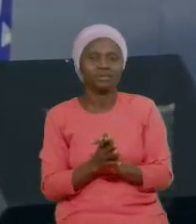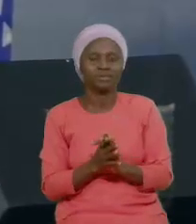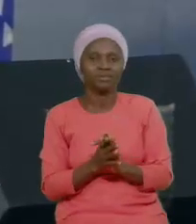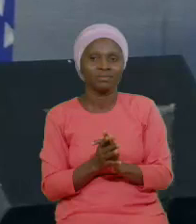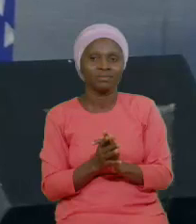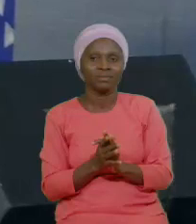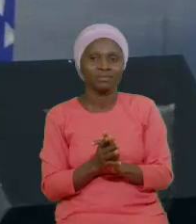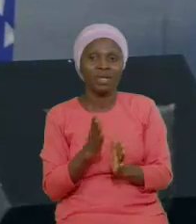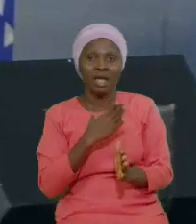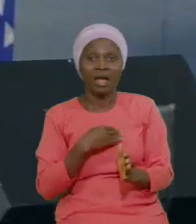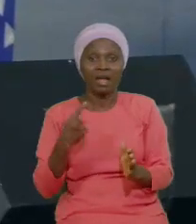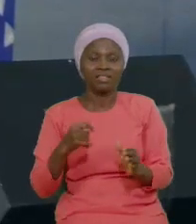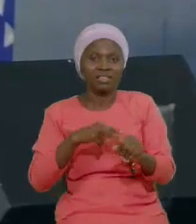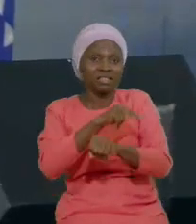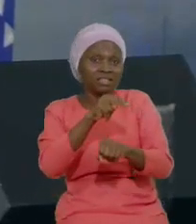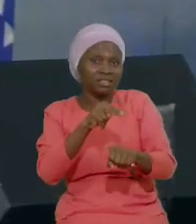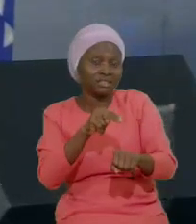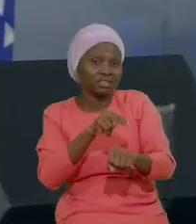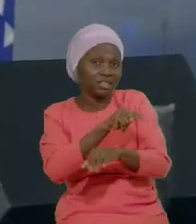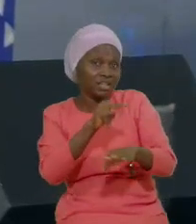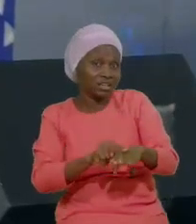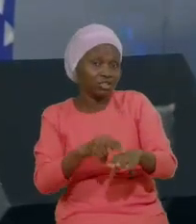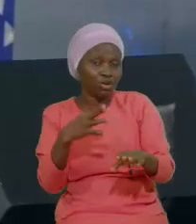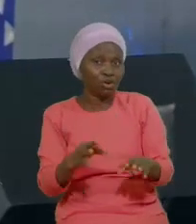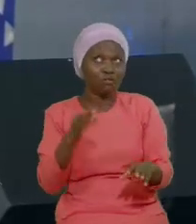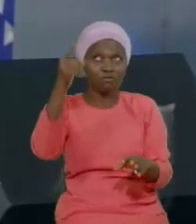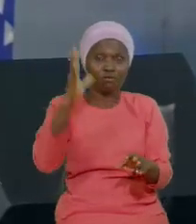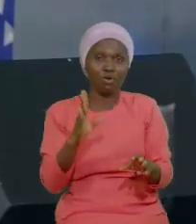And the nature of God as your nature.